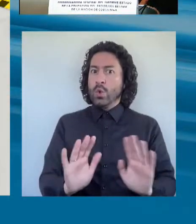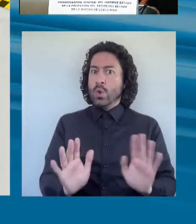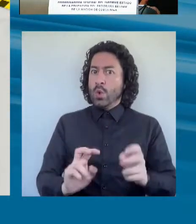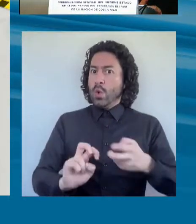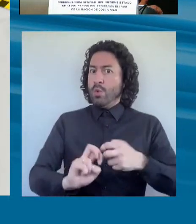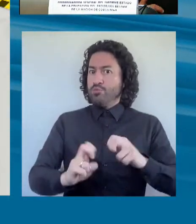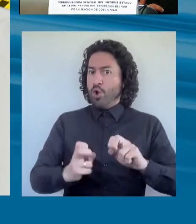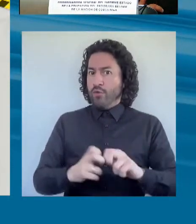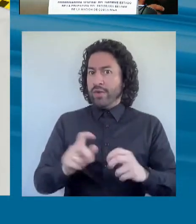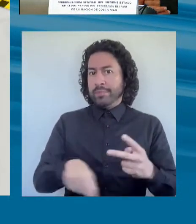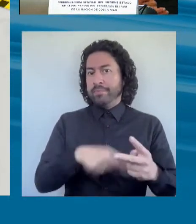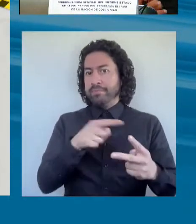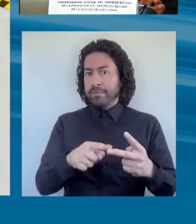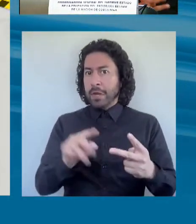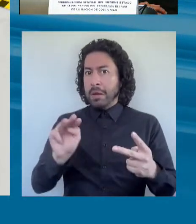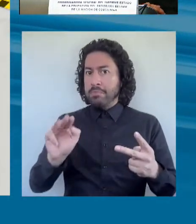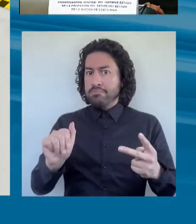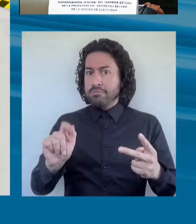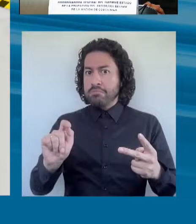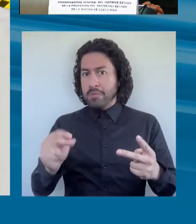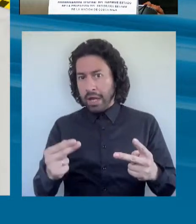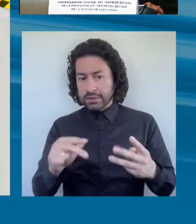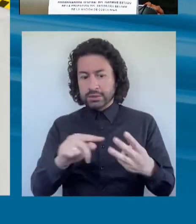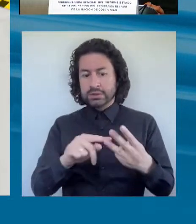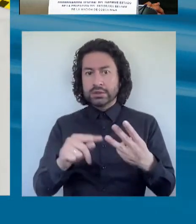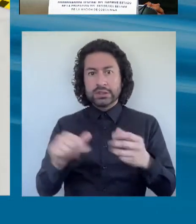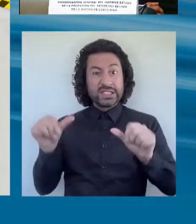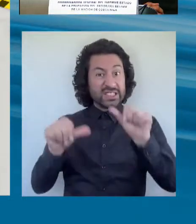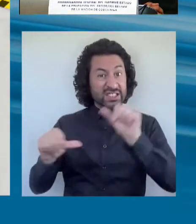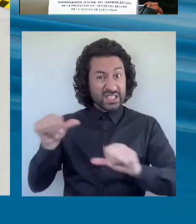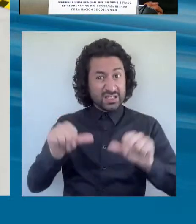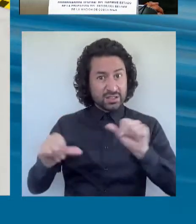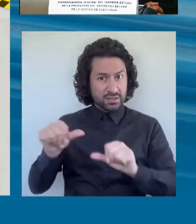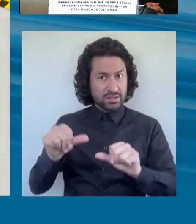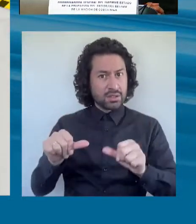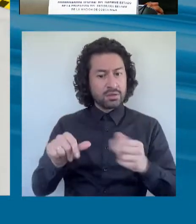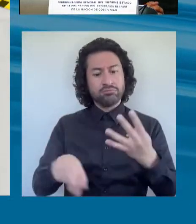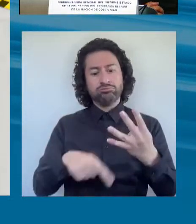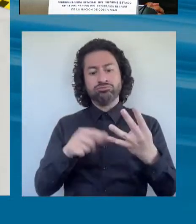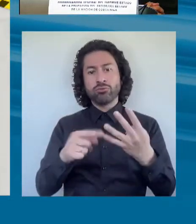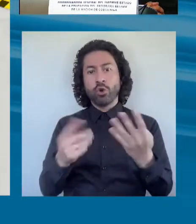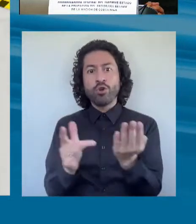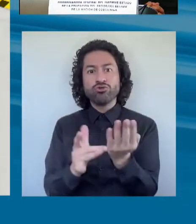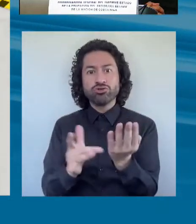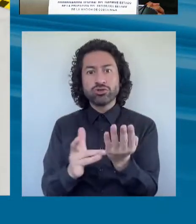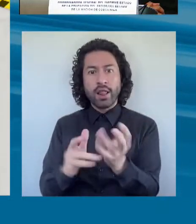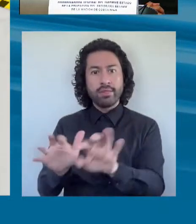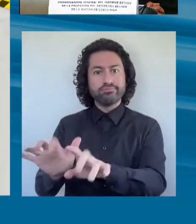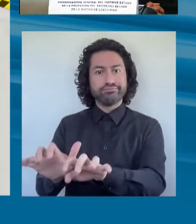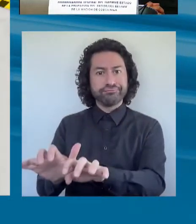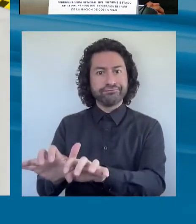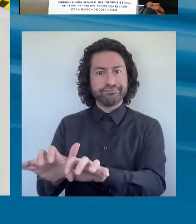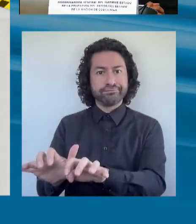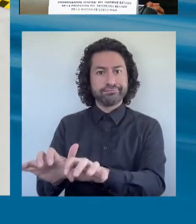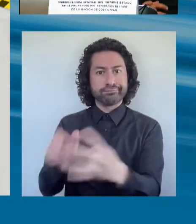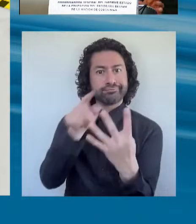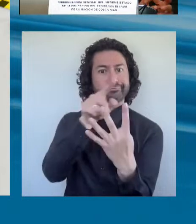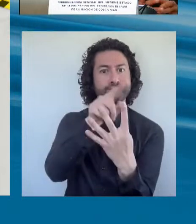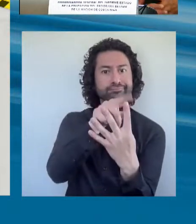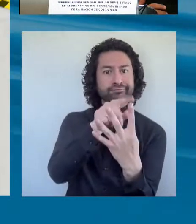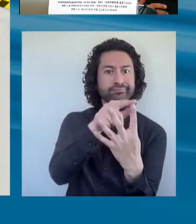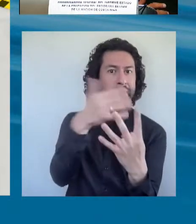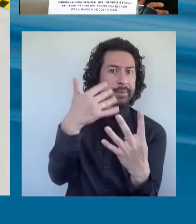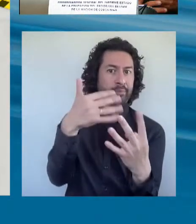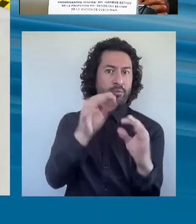serious problems in science, in math, and also in developing the digital competencies that they